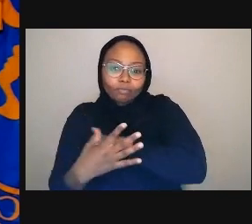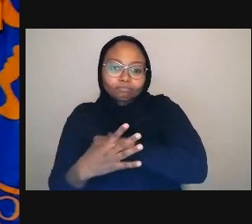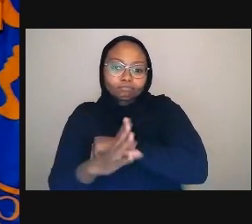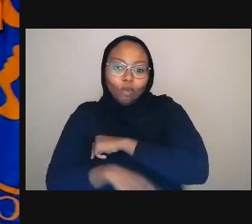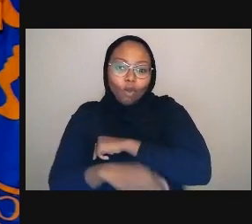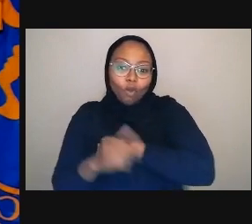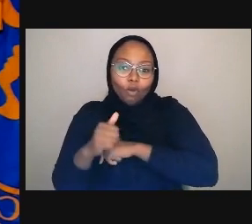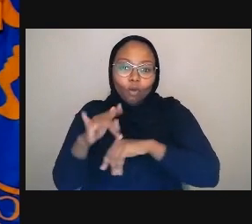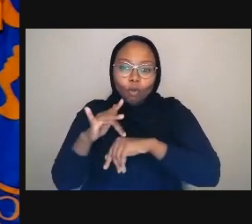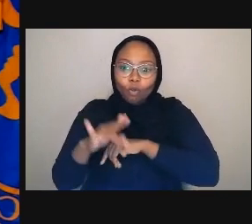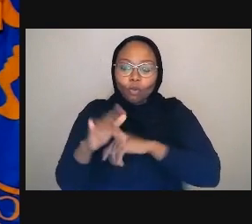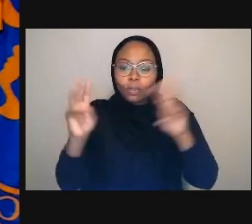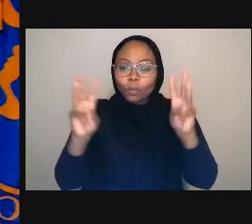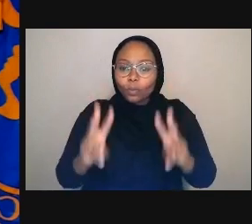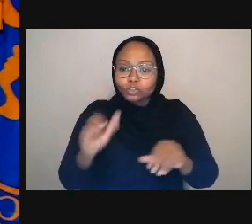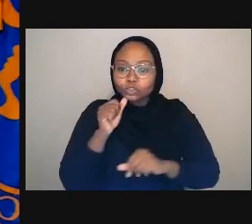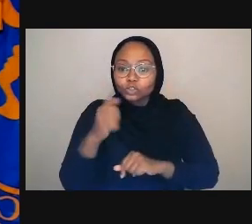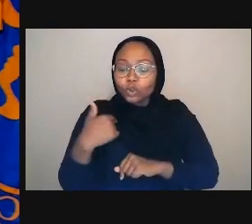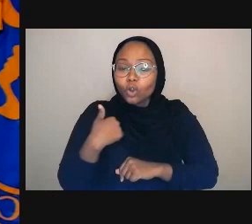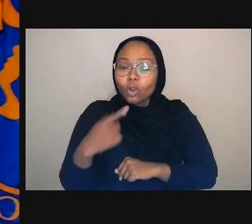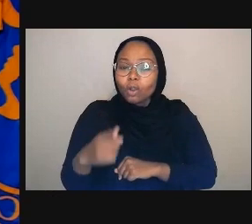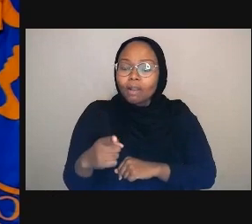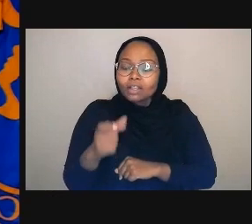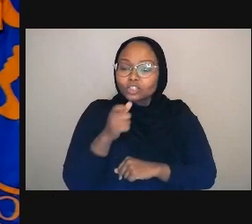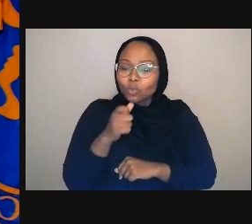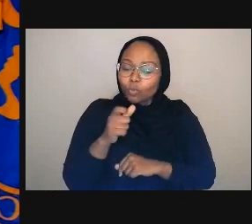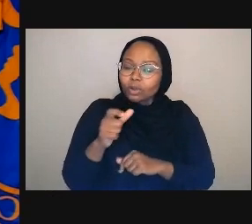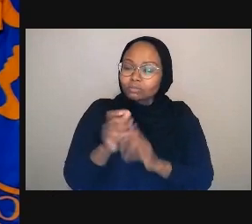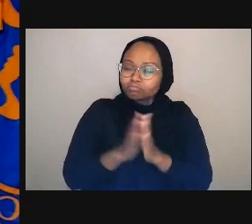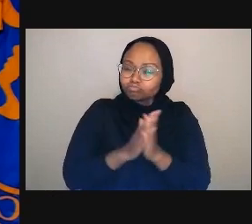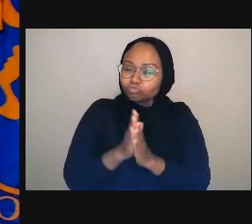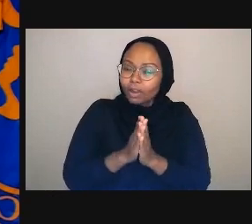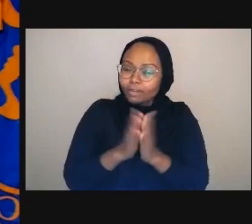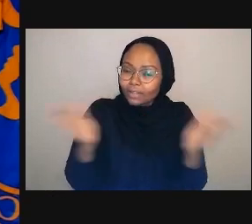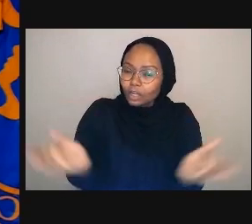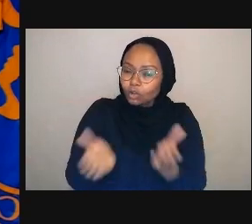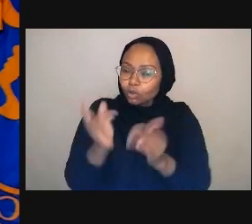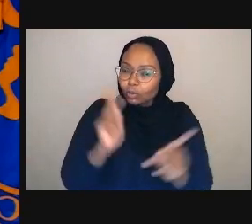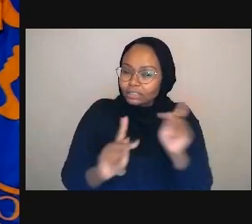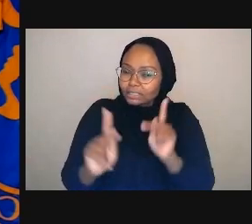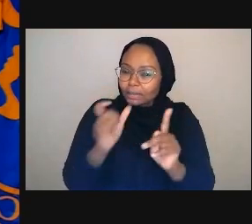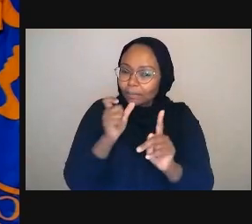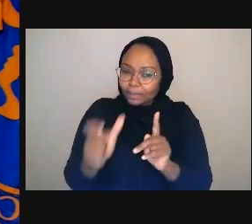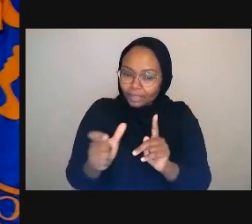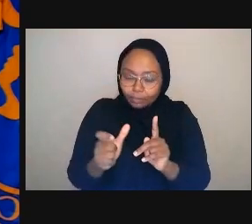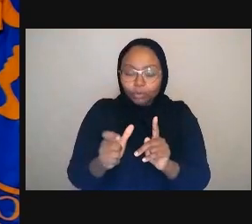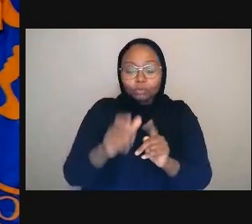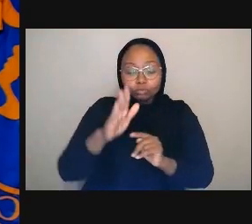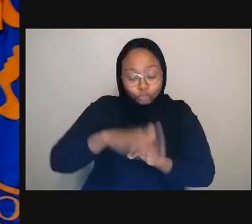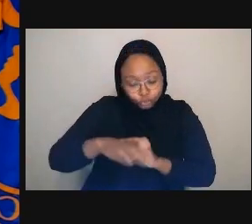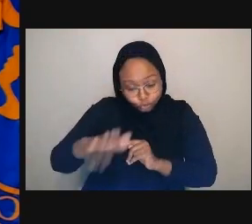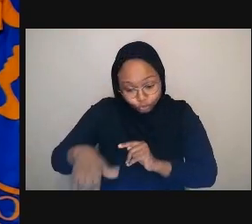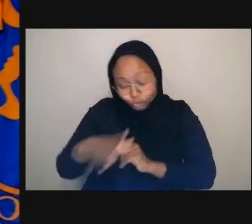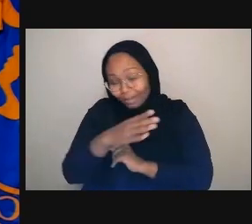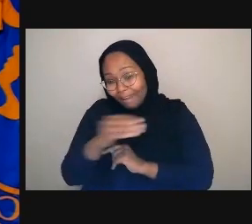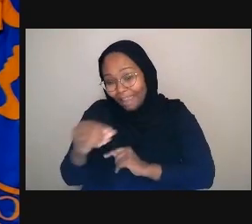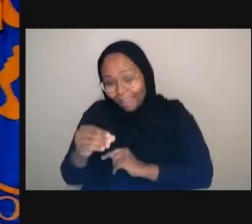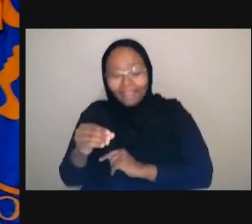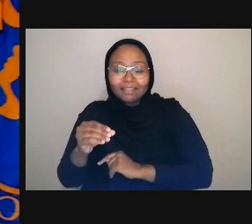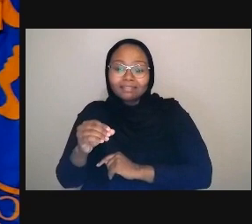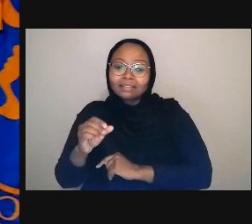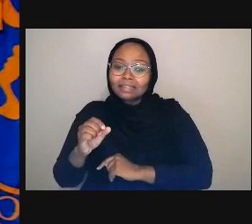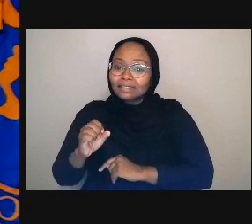mentioned about striving and encouraging people to get people, children and faculty, to